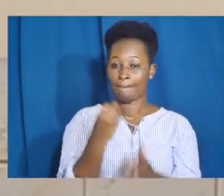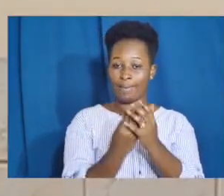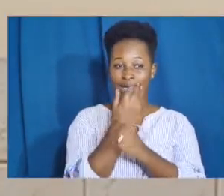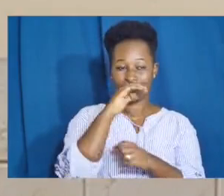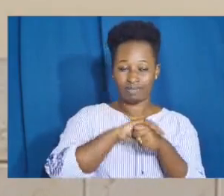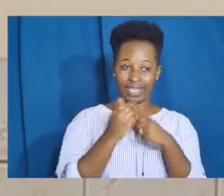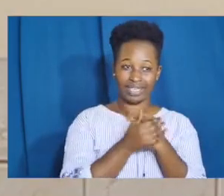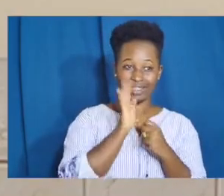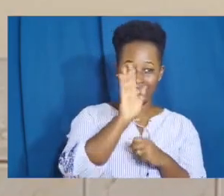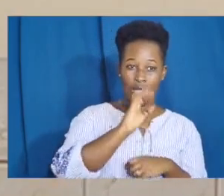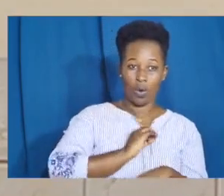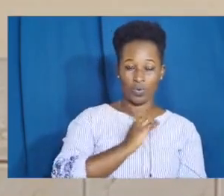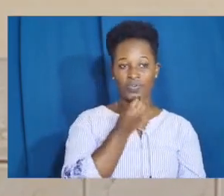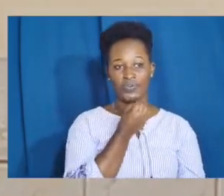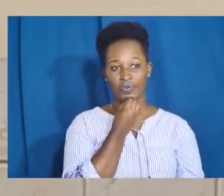food.